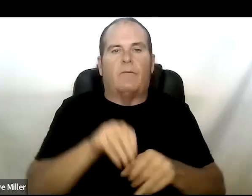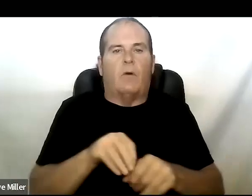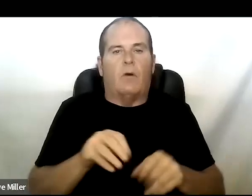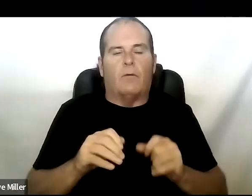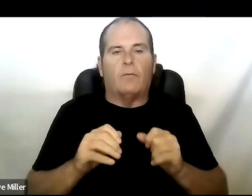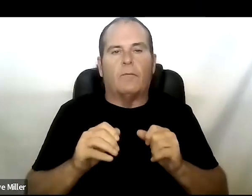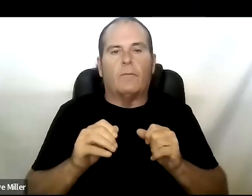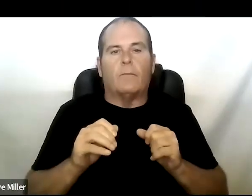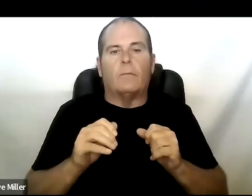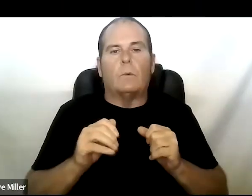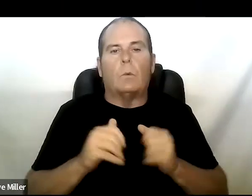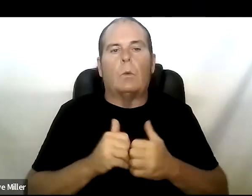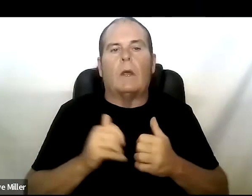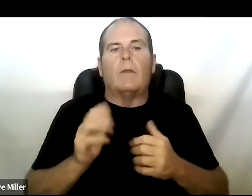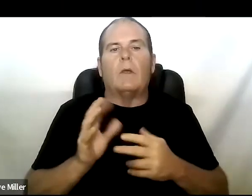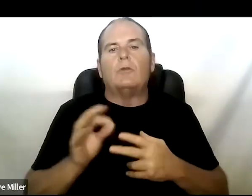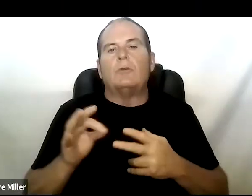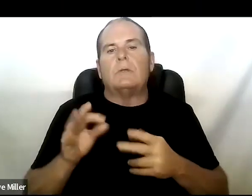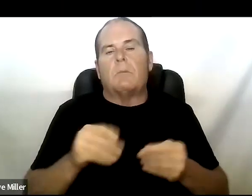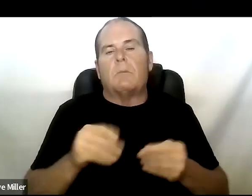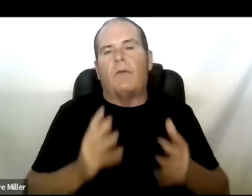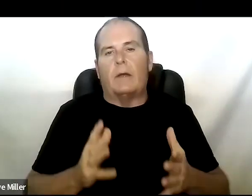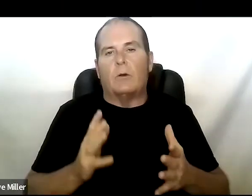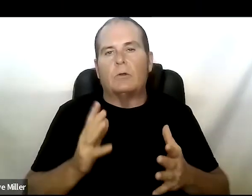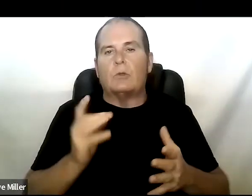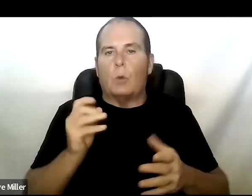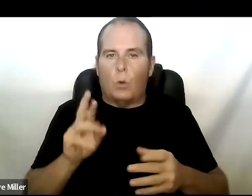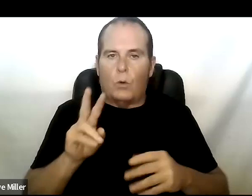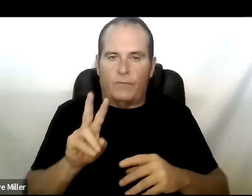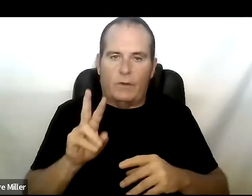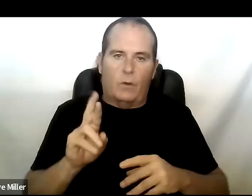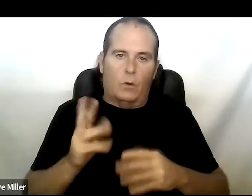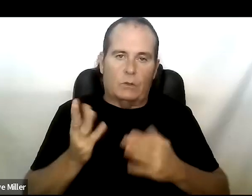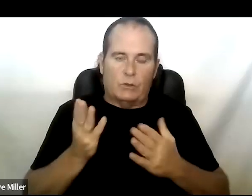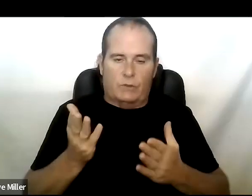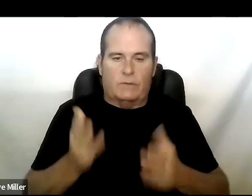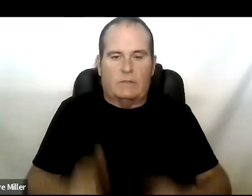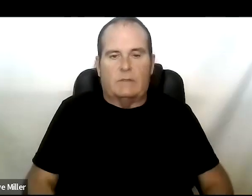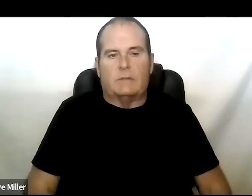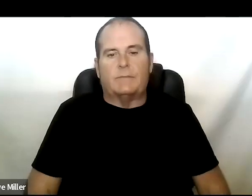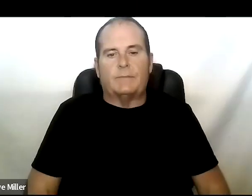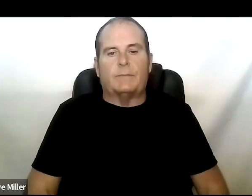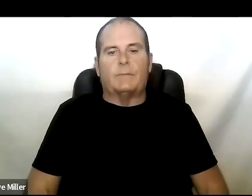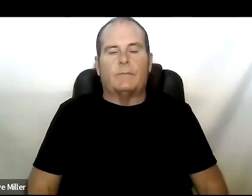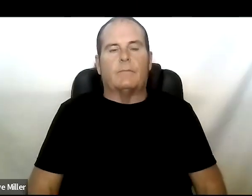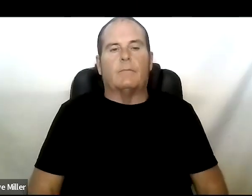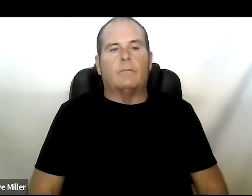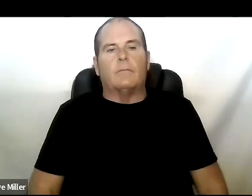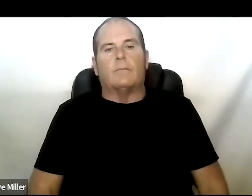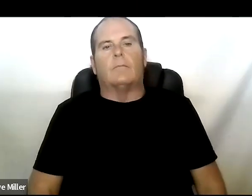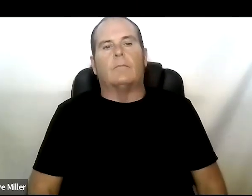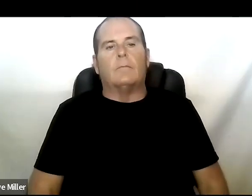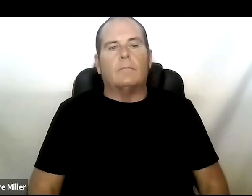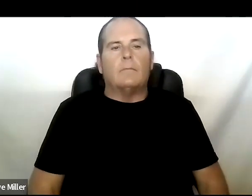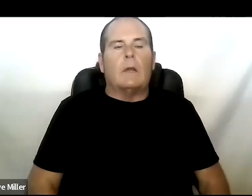in choosing providers or VR services? Question 4. How are VR